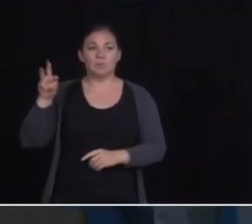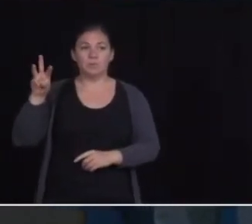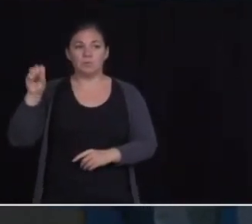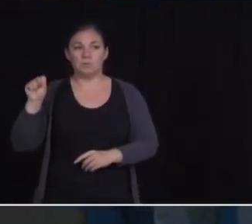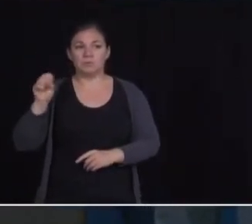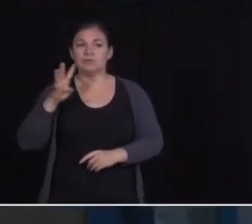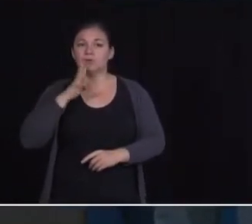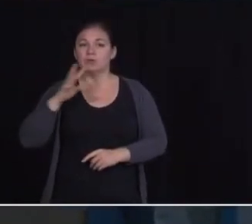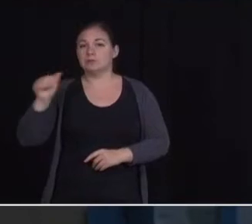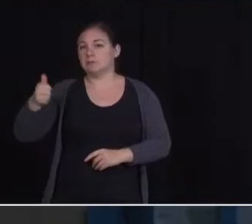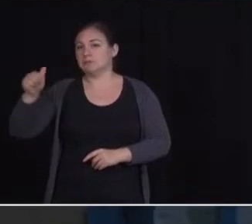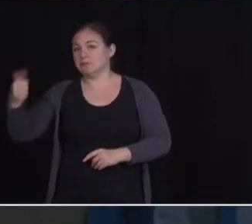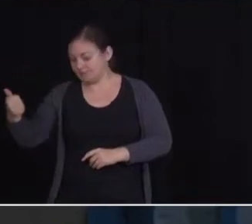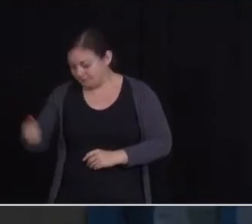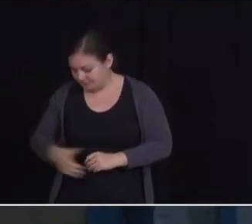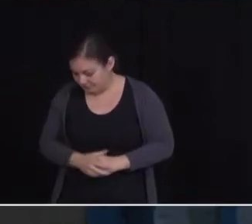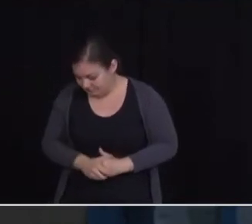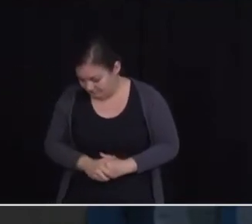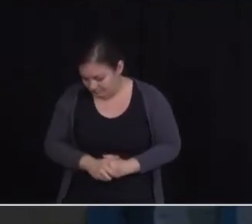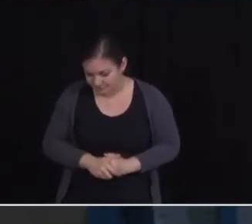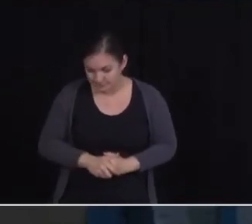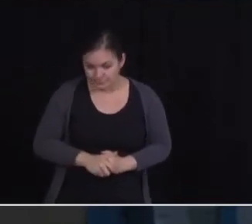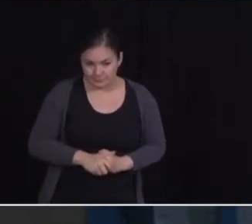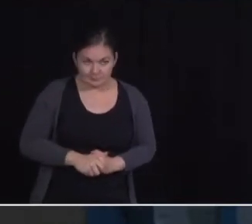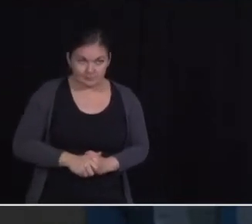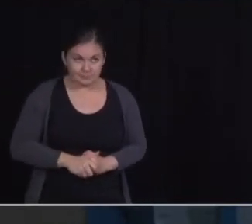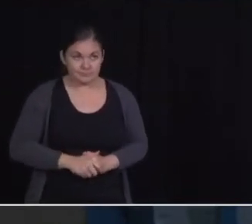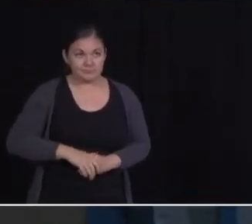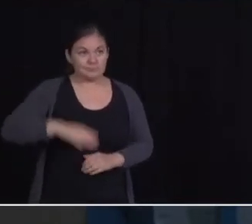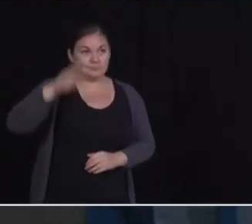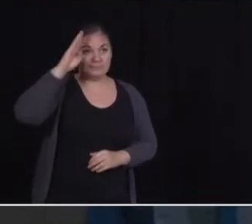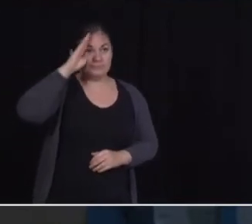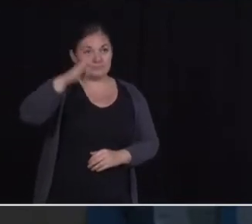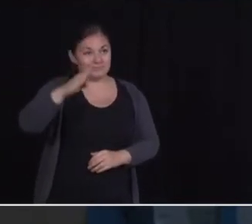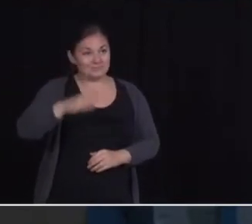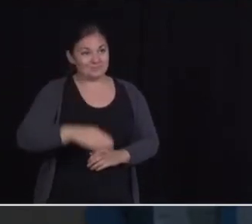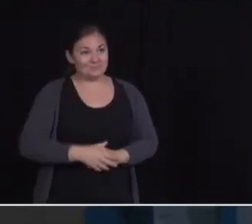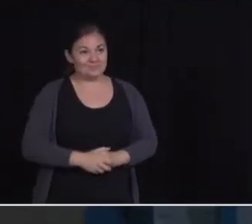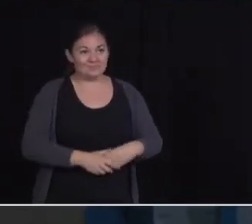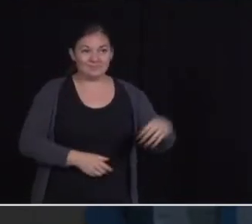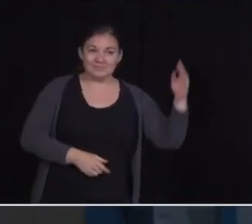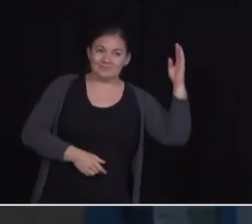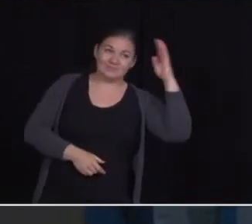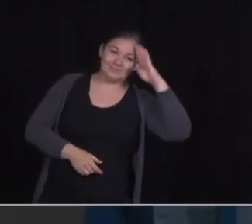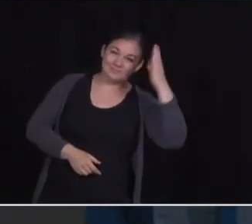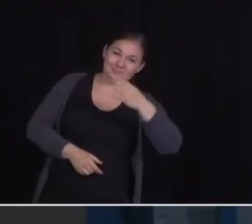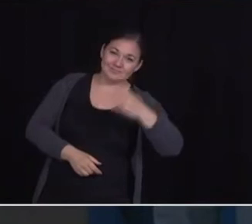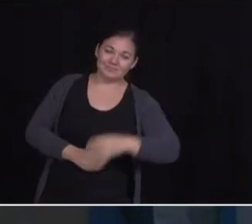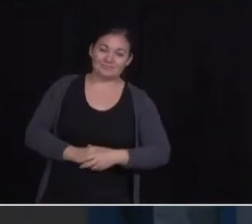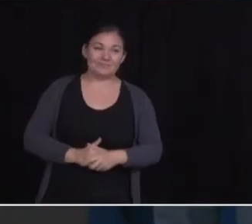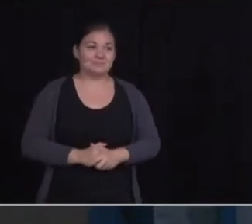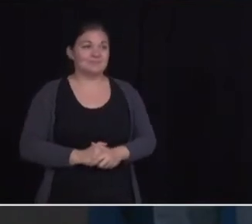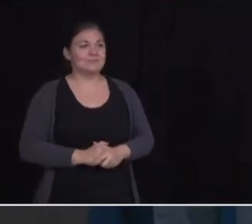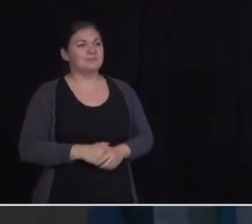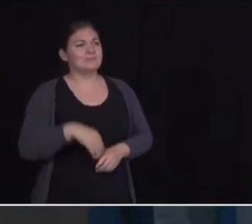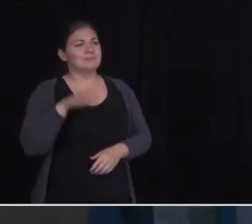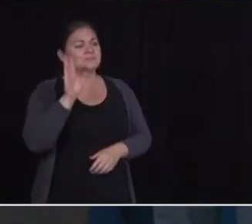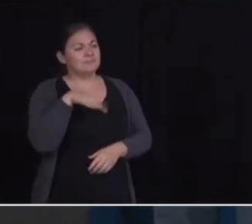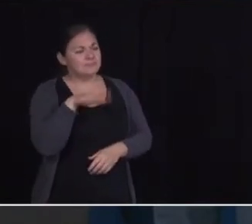ahead. Hi, Haley. Thank you. Hi, Premier. You mentioned that we run the risk of turning into an